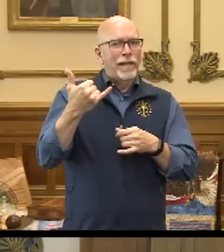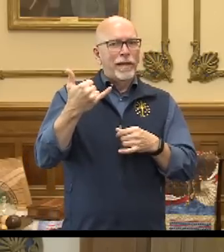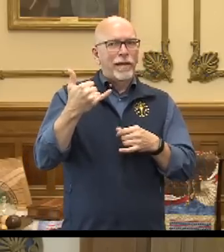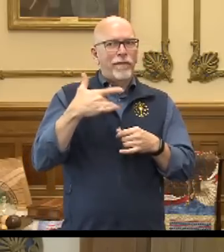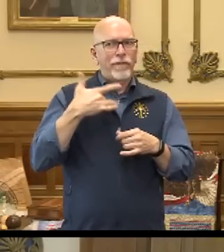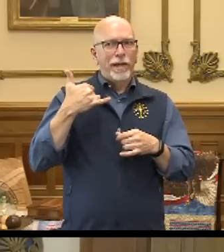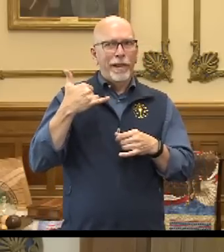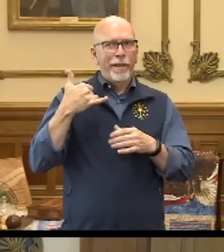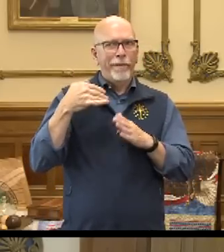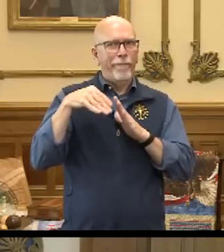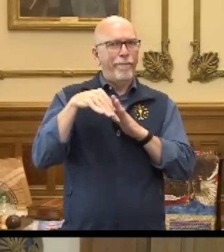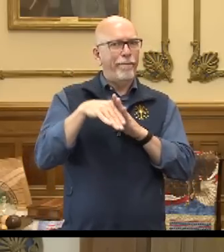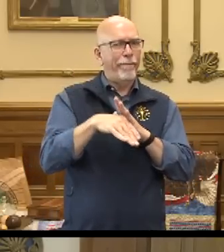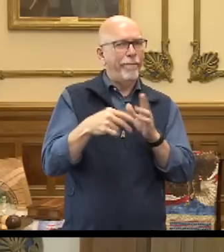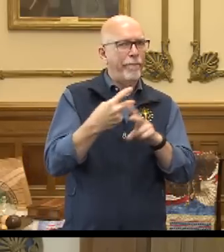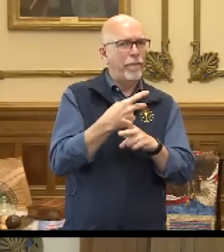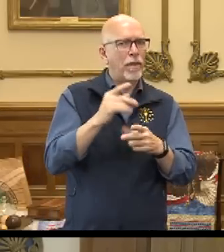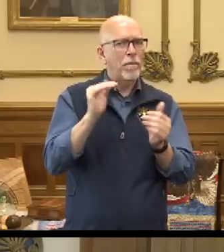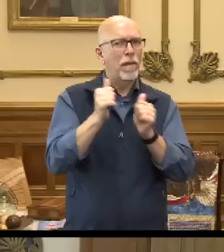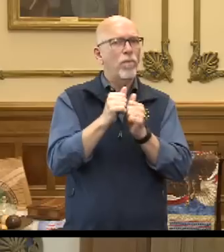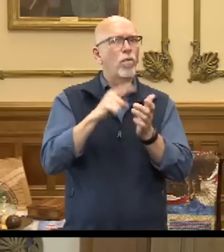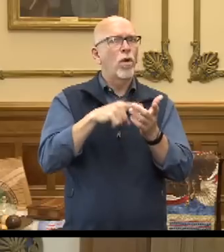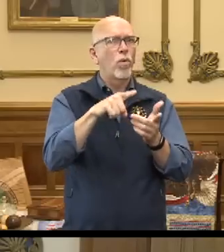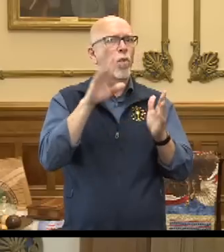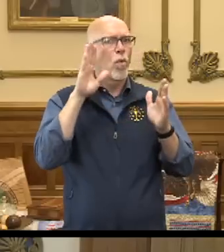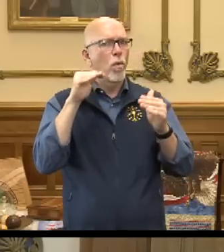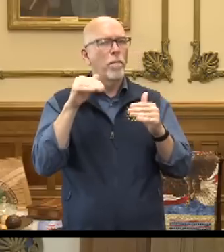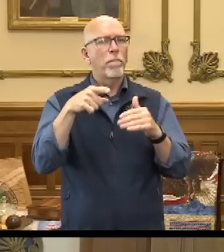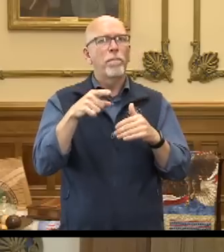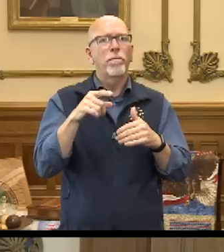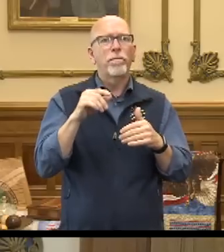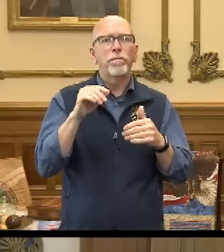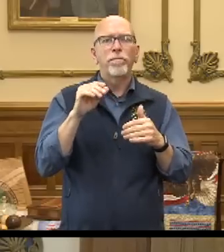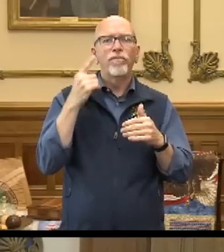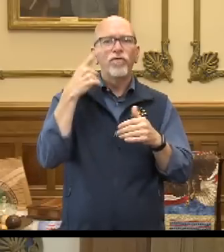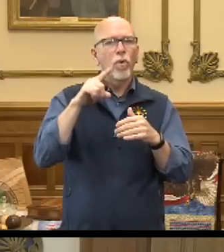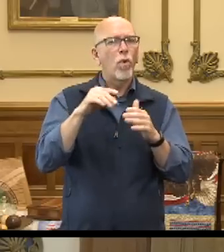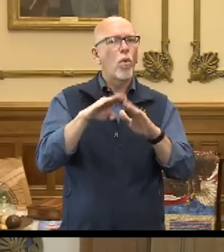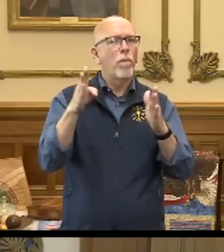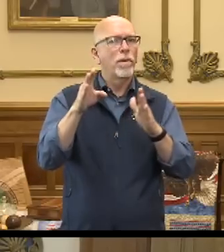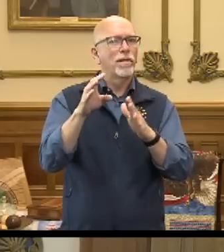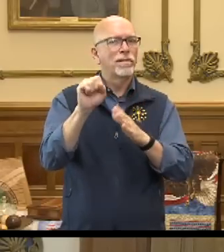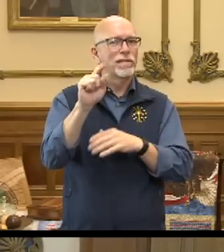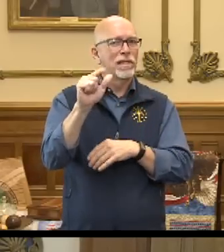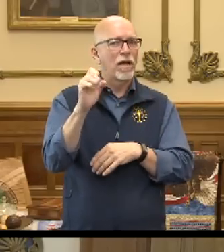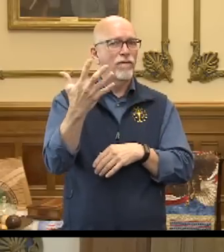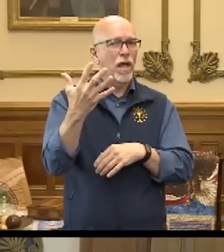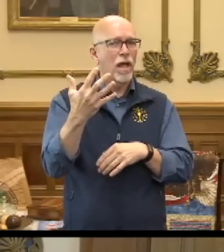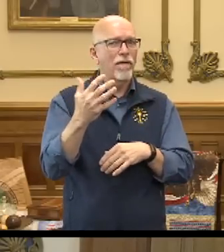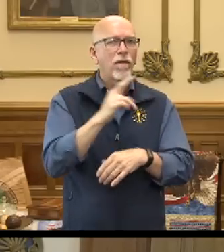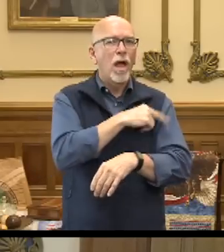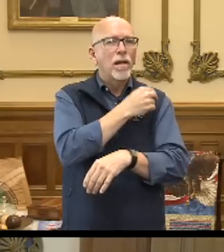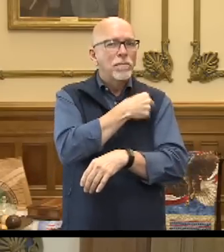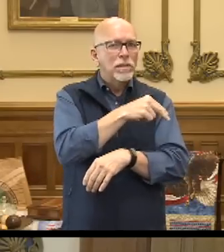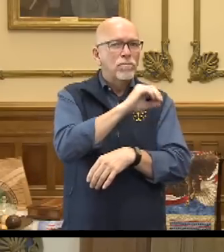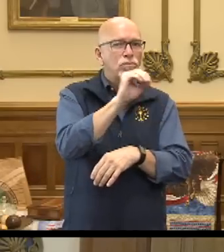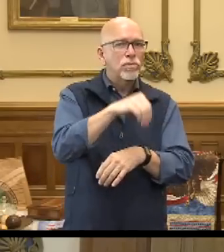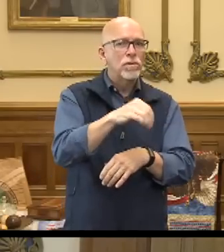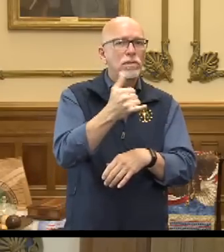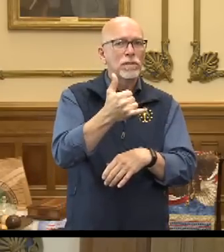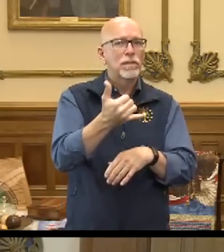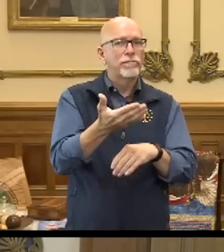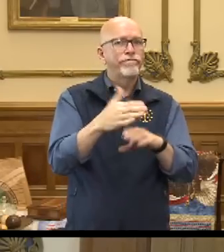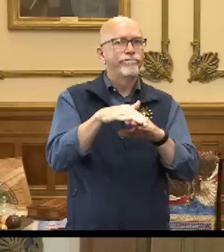opposite direction from what you would have hoped for opening for stage 5. Our hospitalizations are up